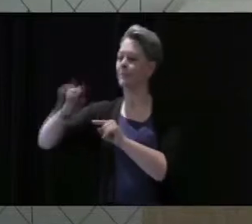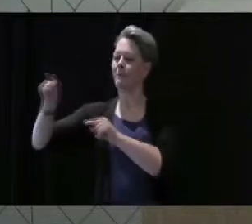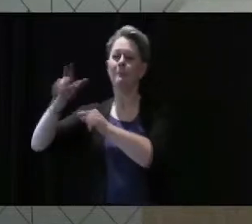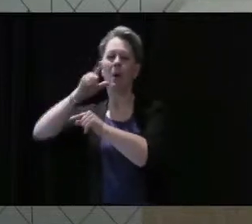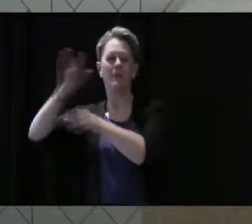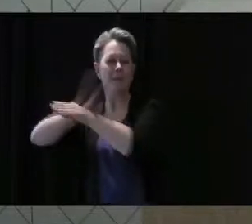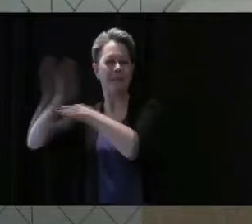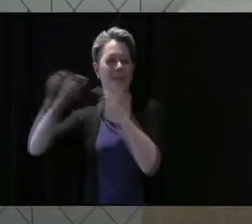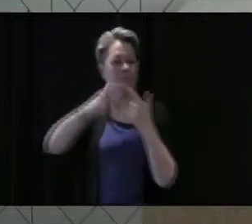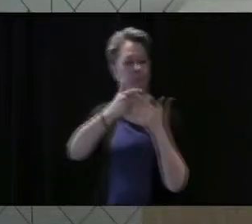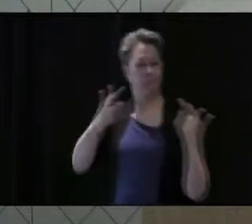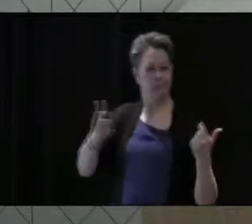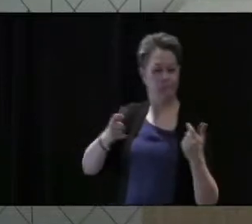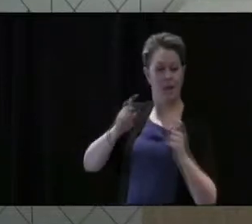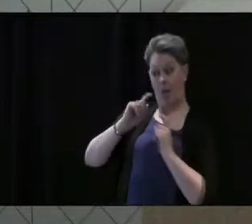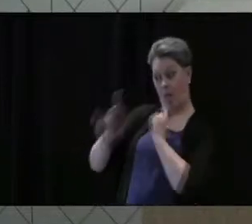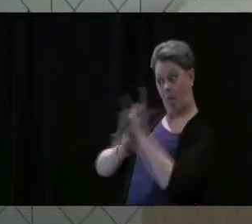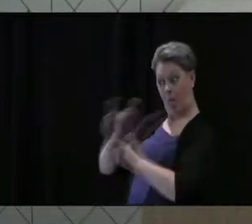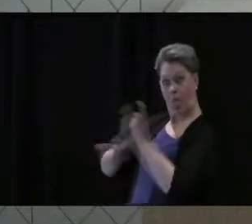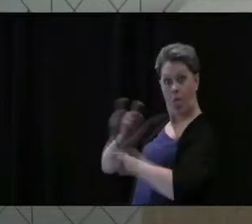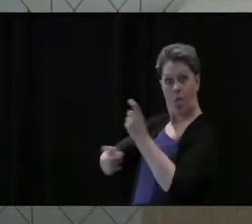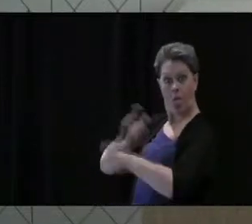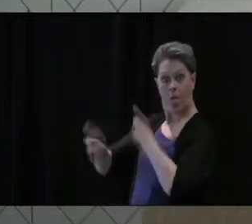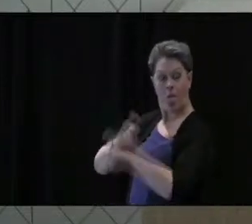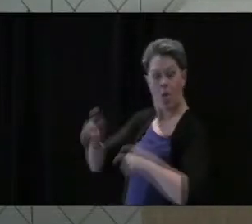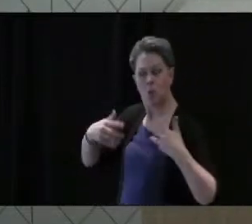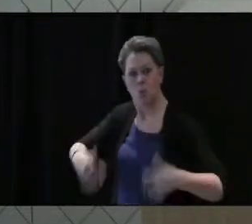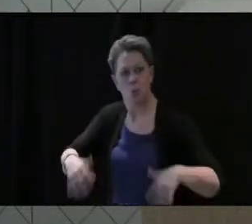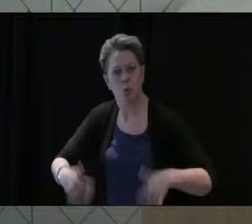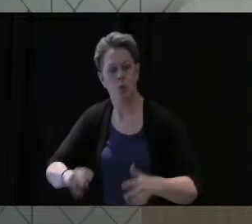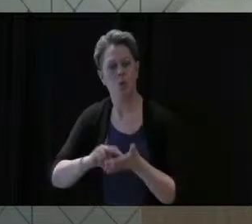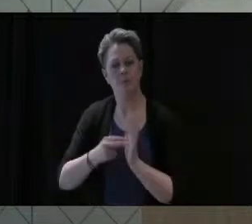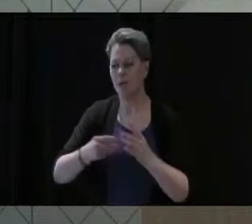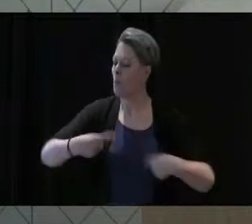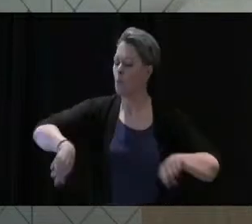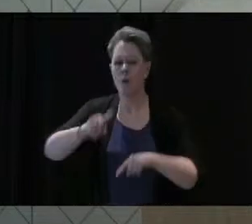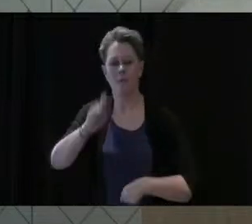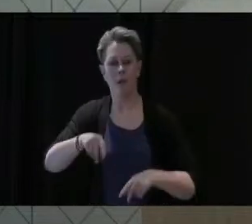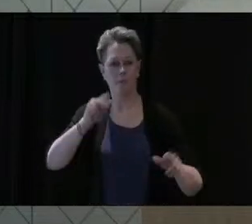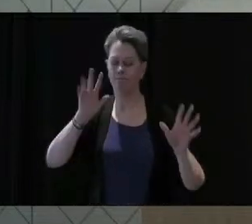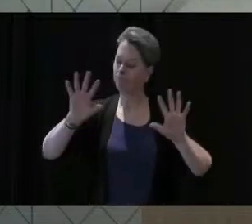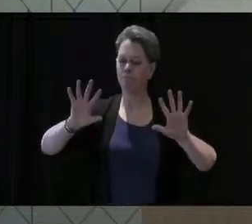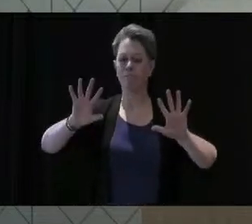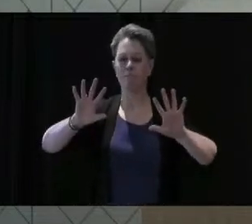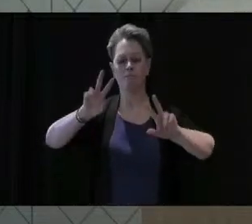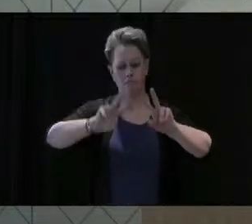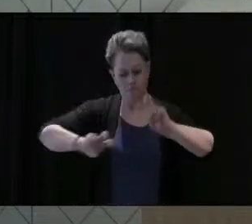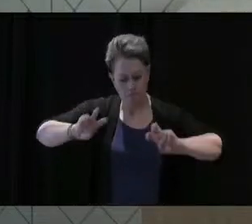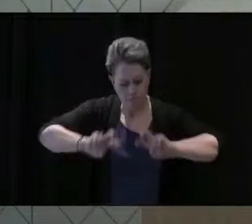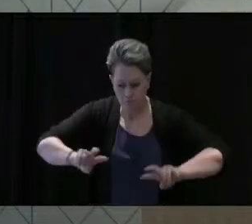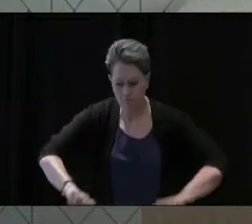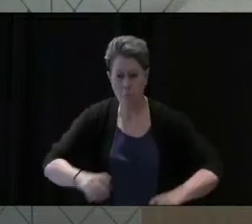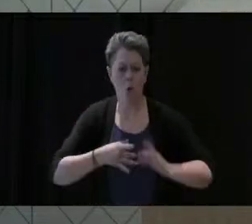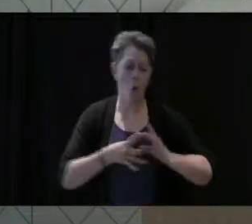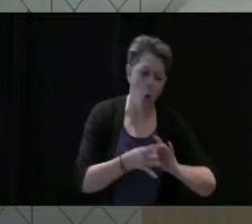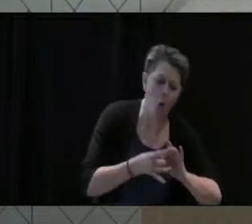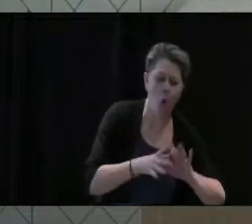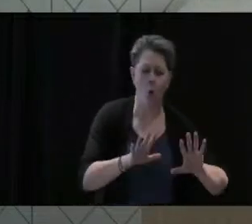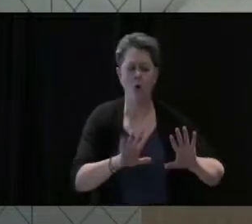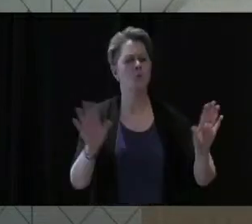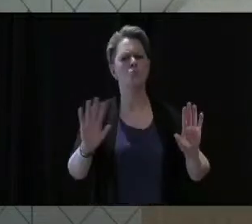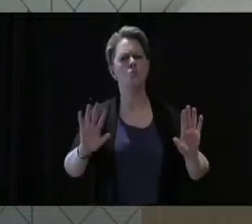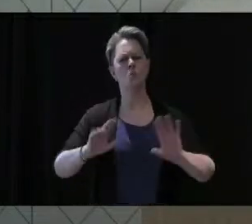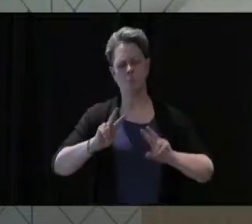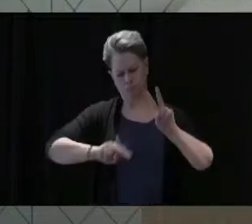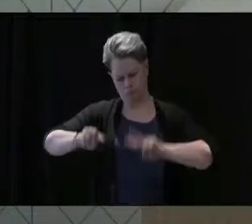to start evaluating this spending in a dispassionate way and assess whether the outcomes that we are achieving